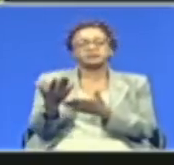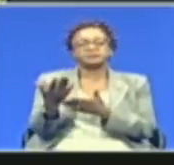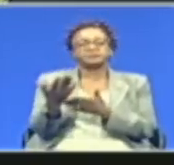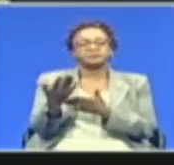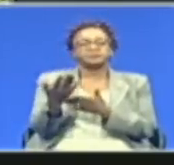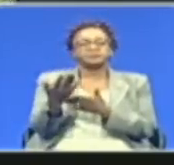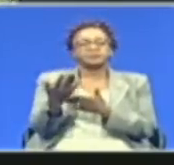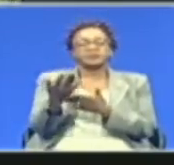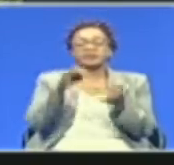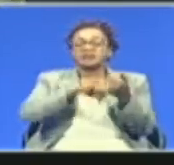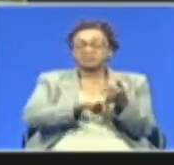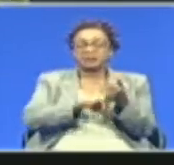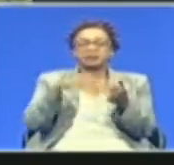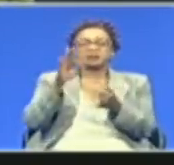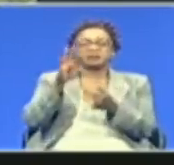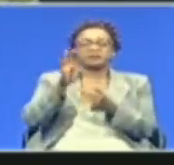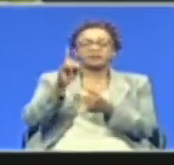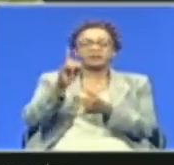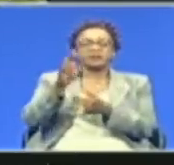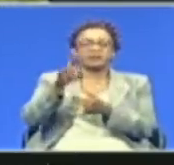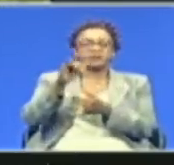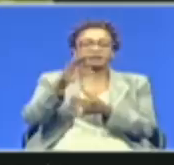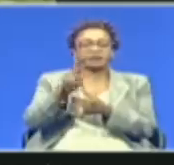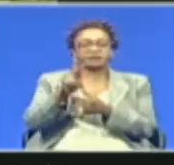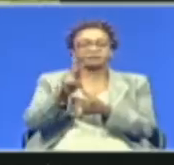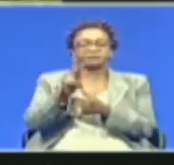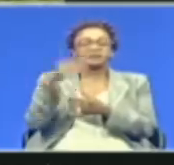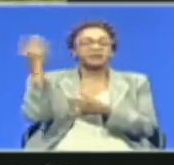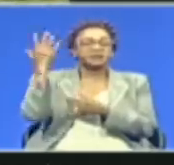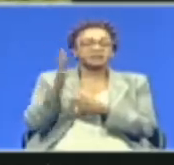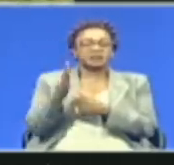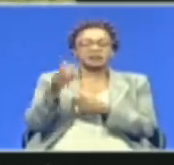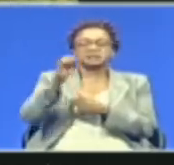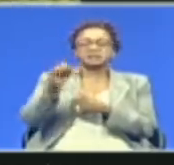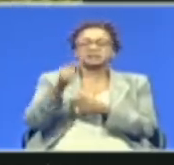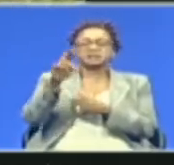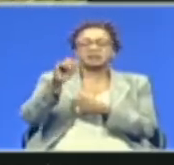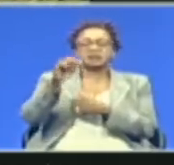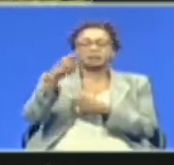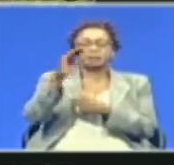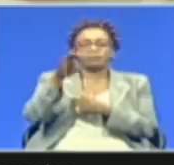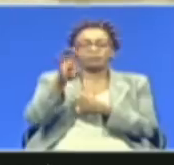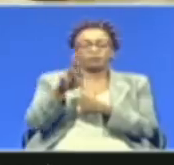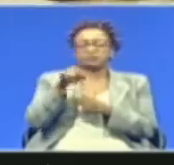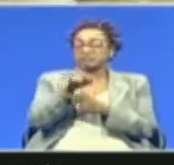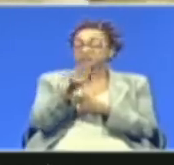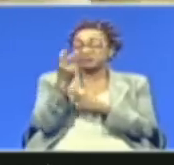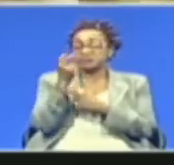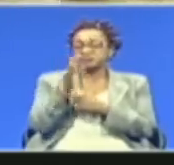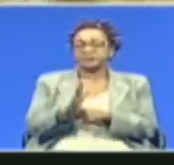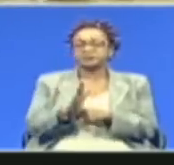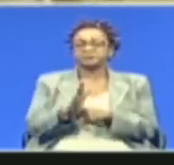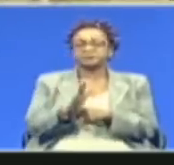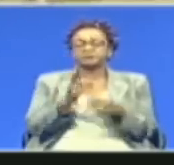deceased husband, Dr. Fredrick Onyango Ogolla, a lecturer at Strathmore Business School, is the suspect. He was taken